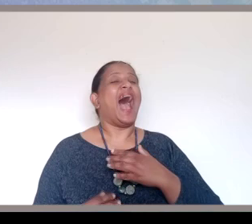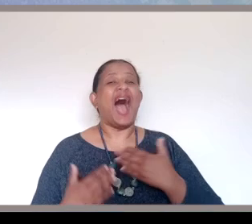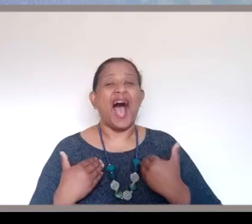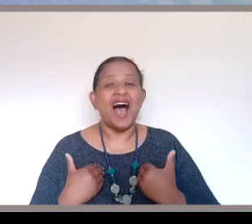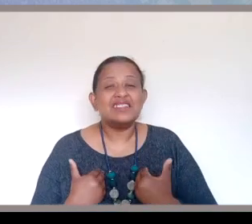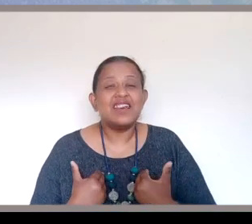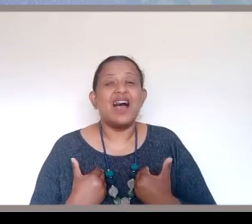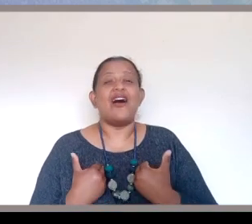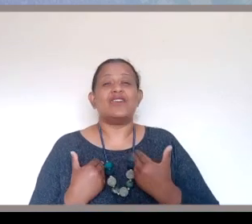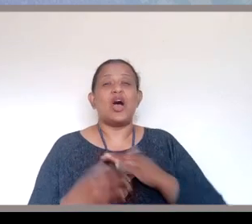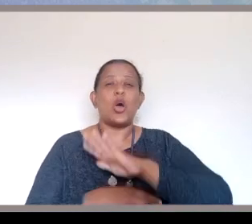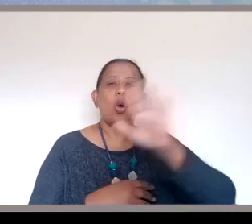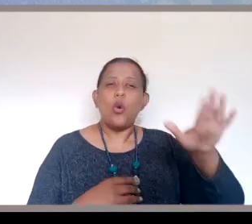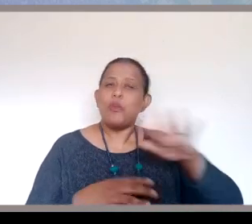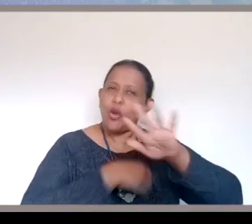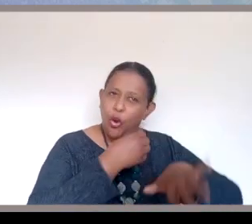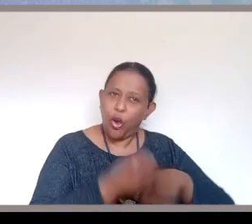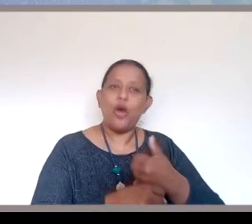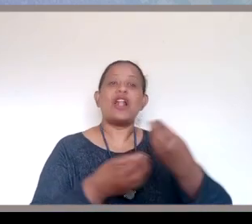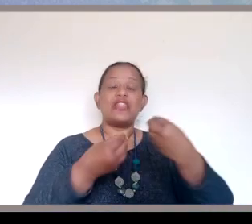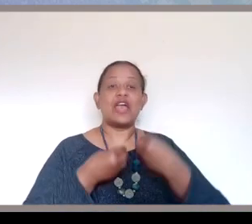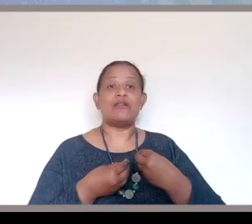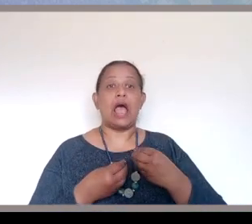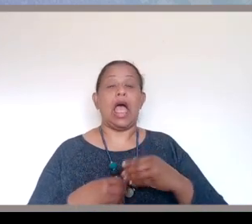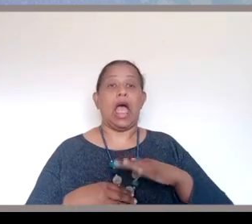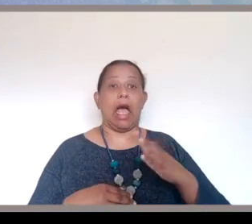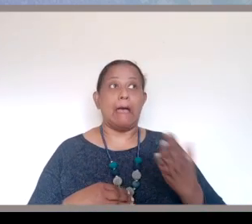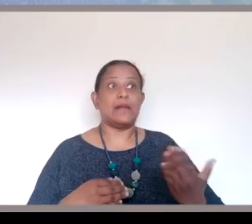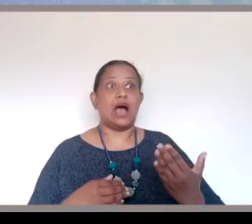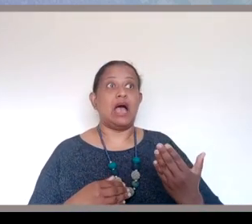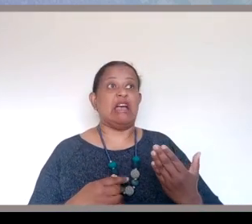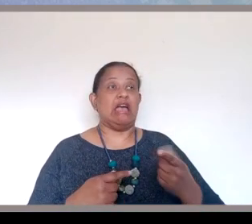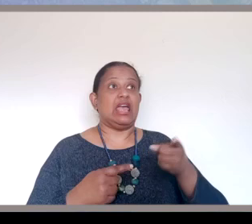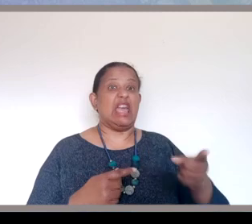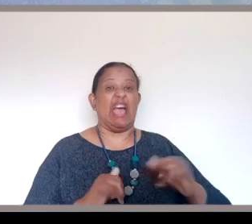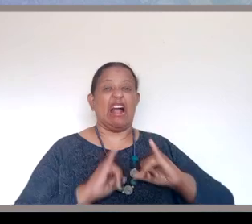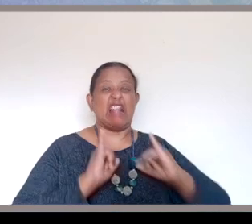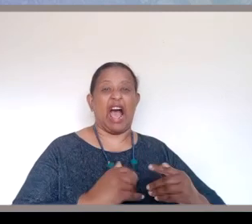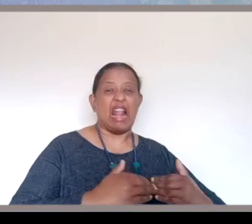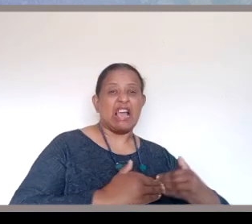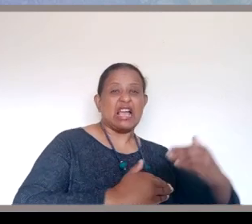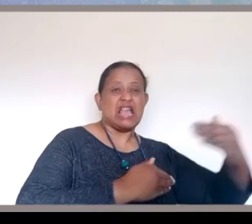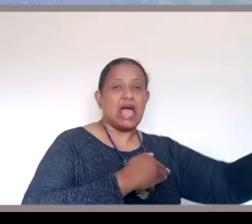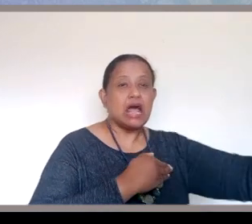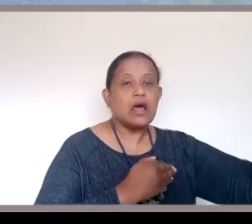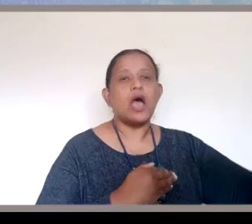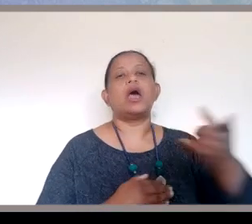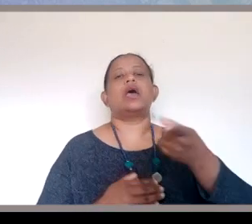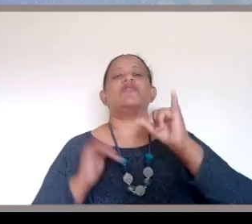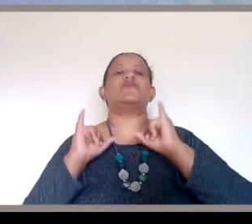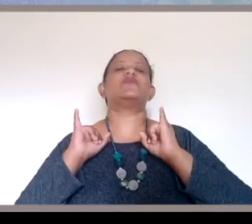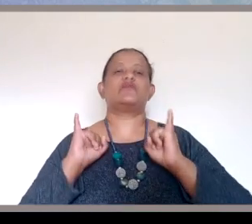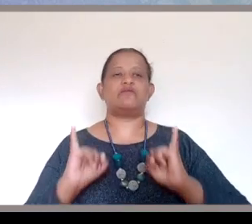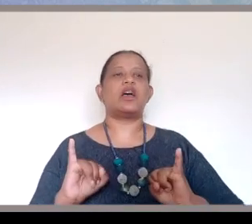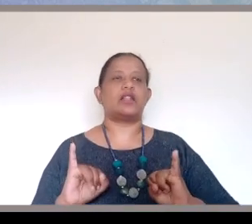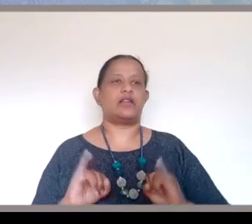desire out of control becomes destructive. Now, Satan loves to take routine desires